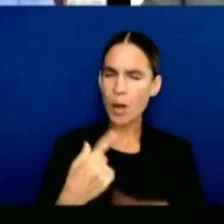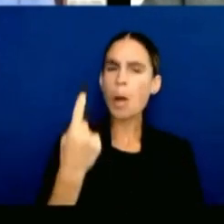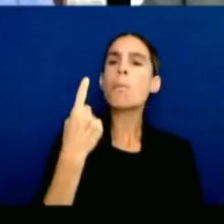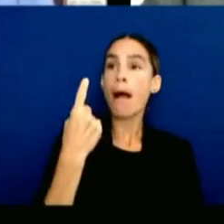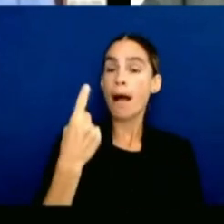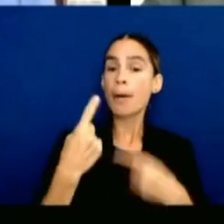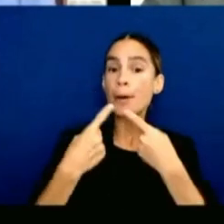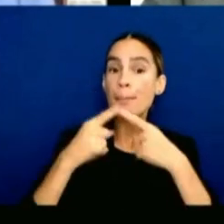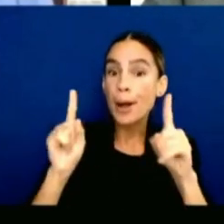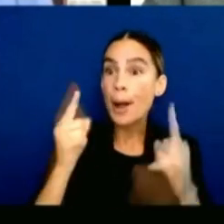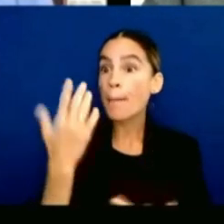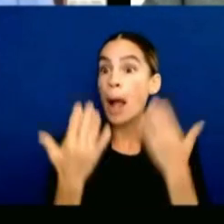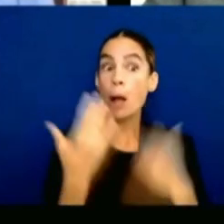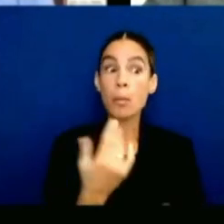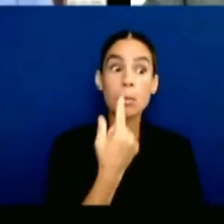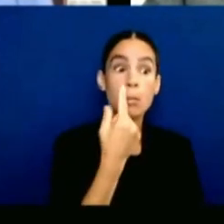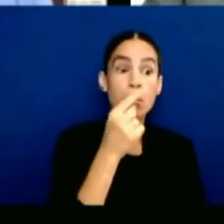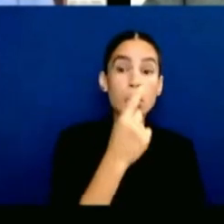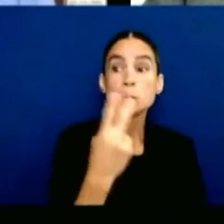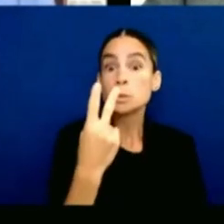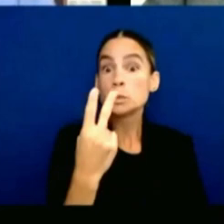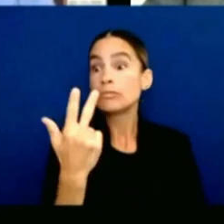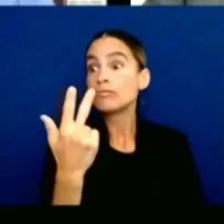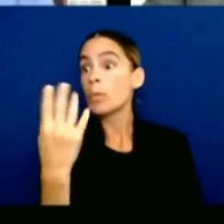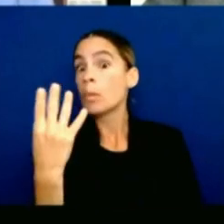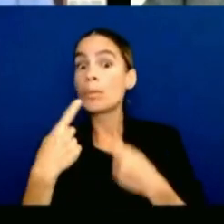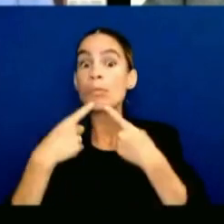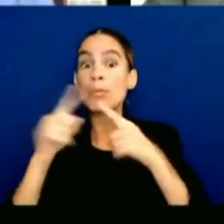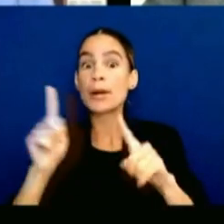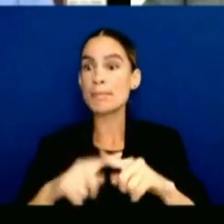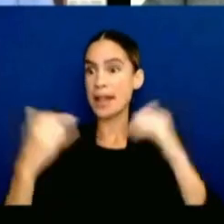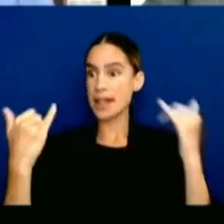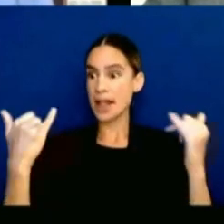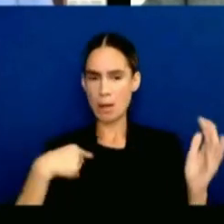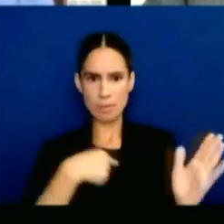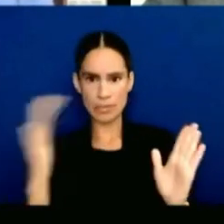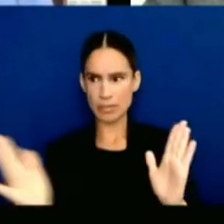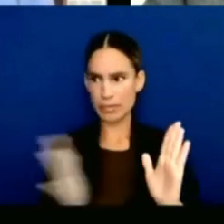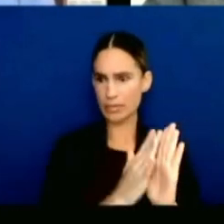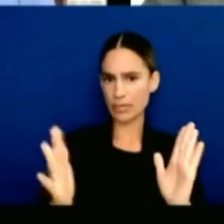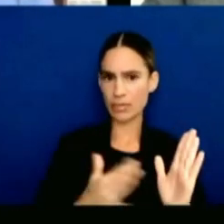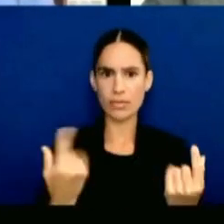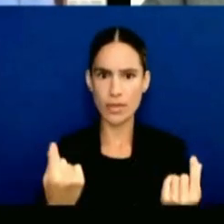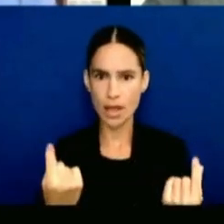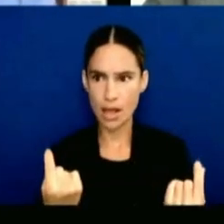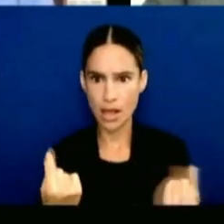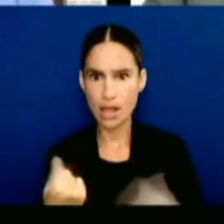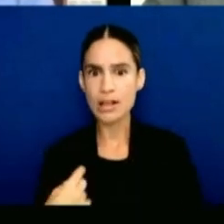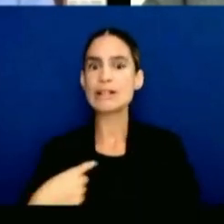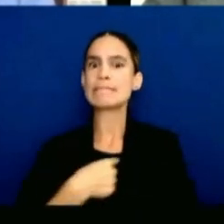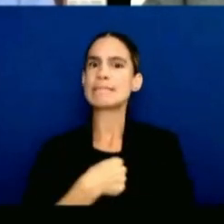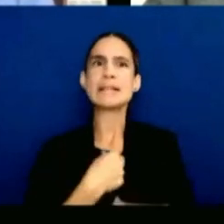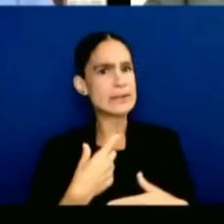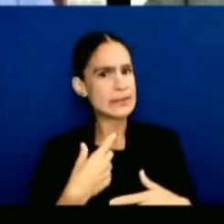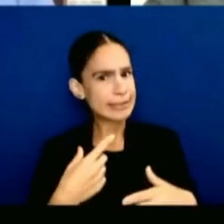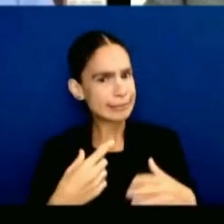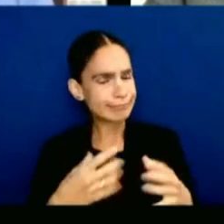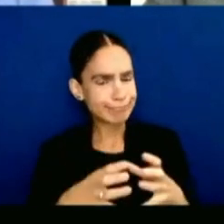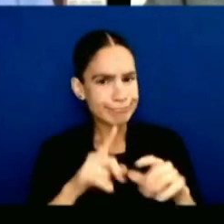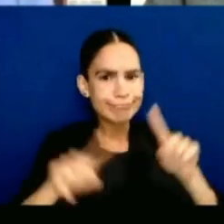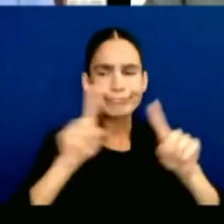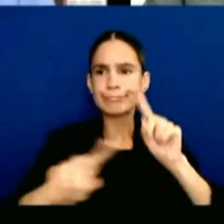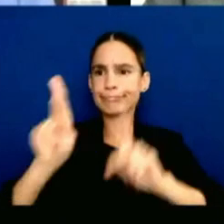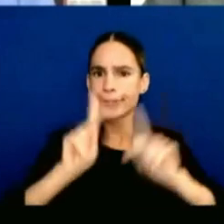timeline. There are multiple candidates using different platforms, several of which the United States government and the